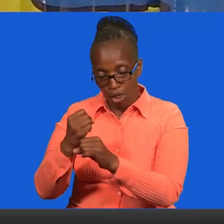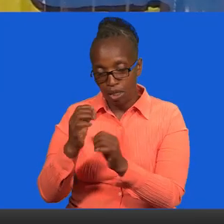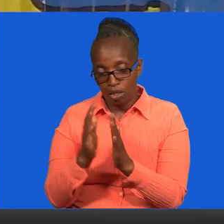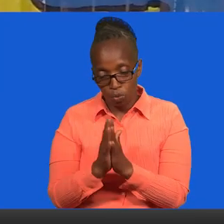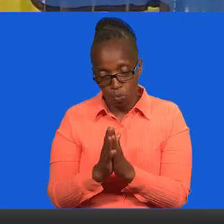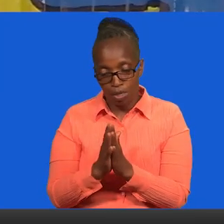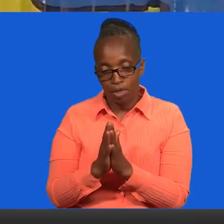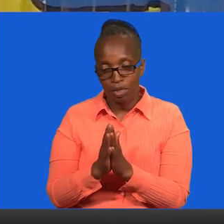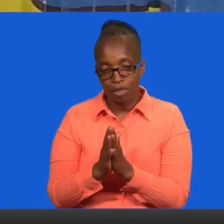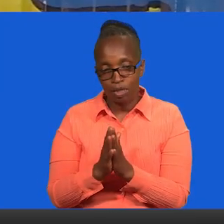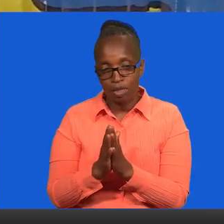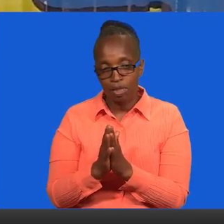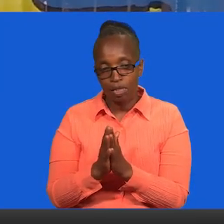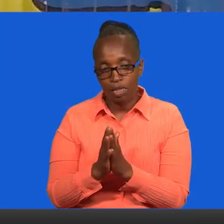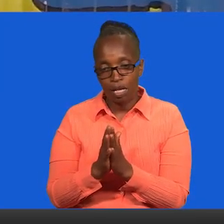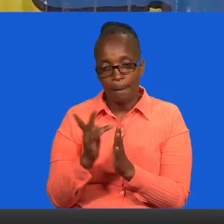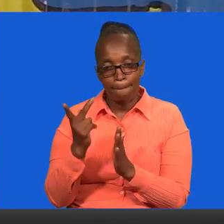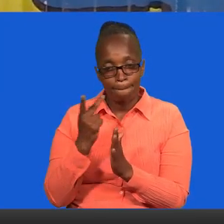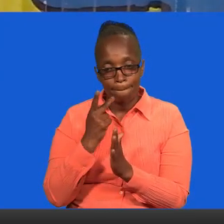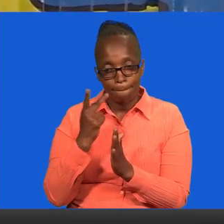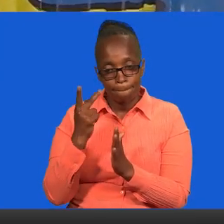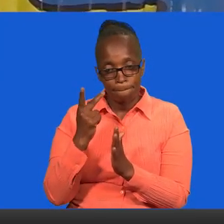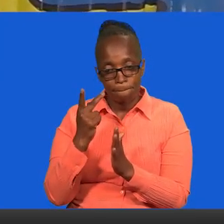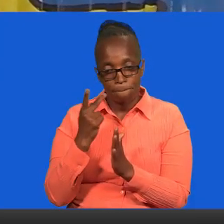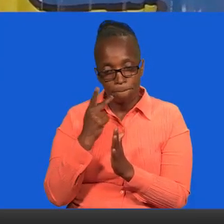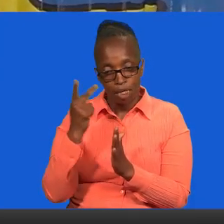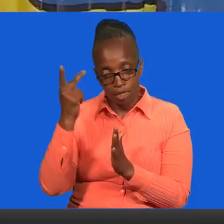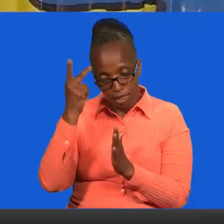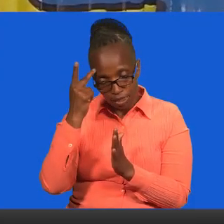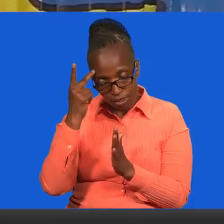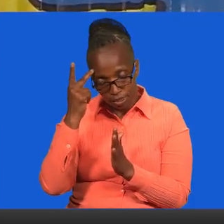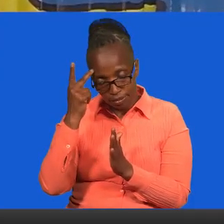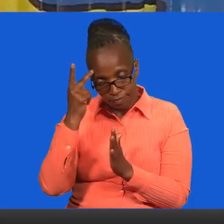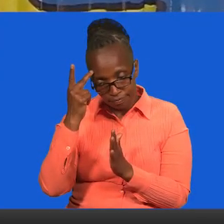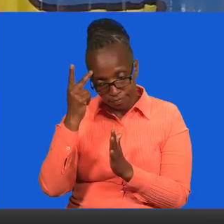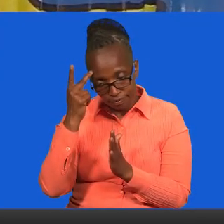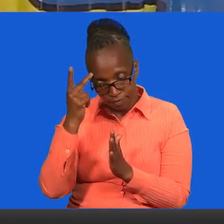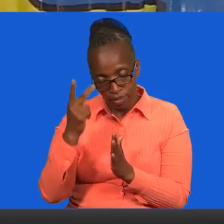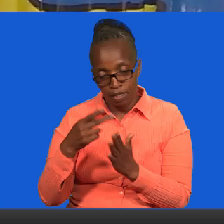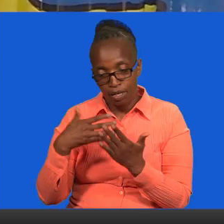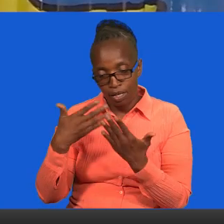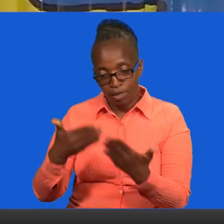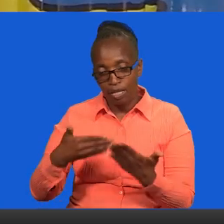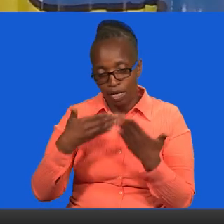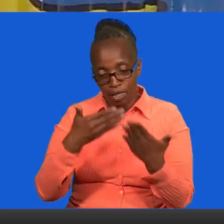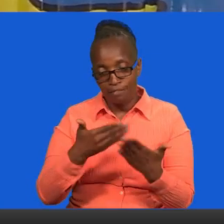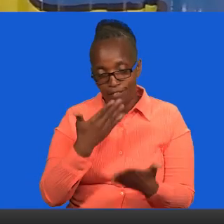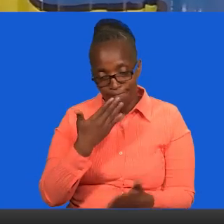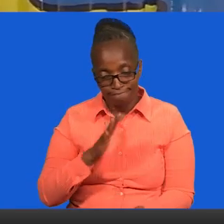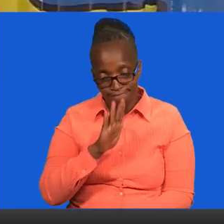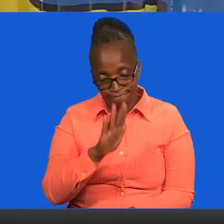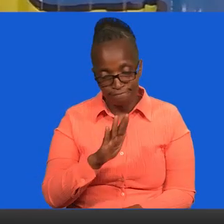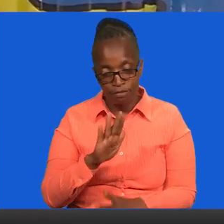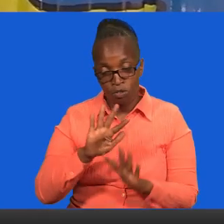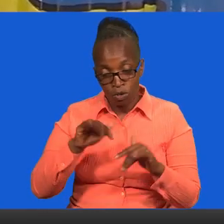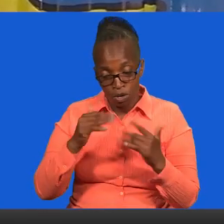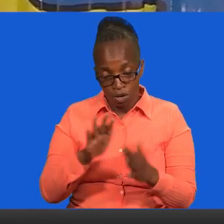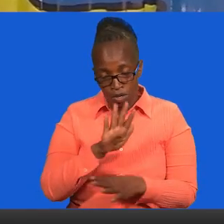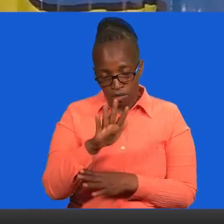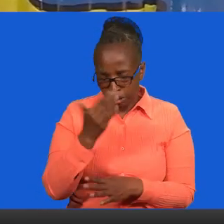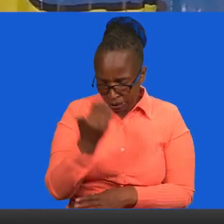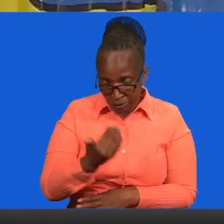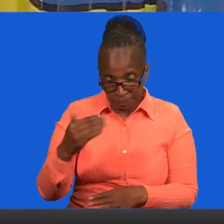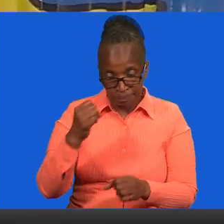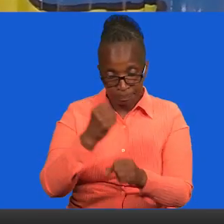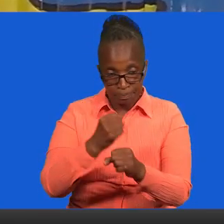wazazi wanashirikiana na walimu, wanawaongelesha, kuwapea ile tunaita feedback